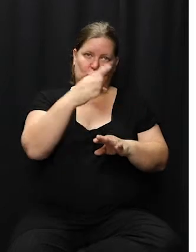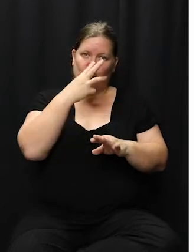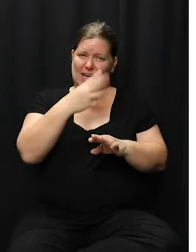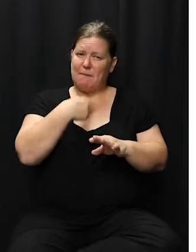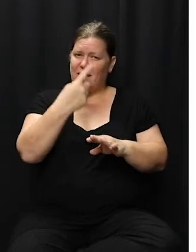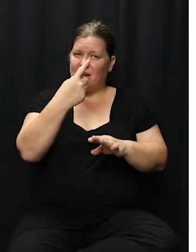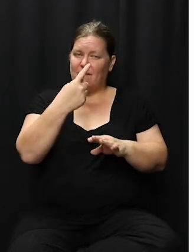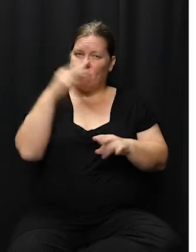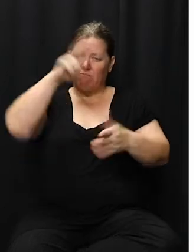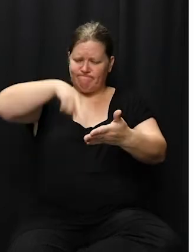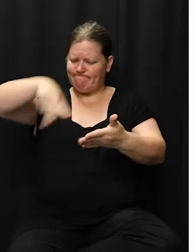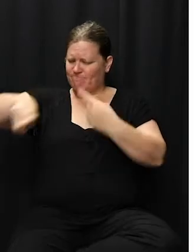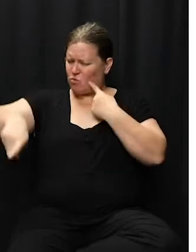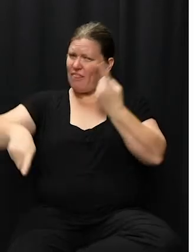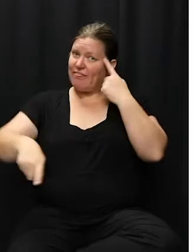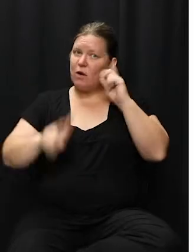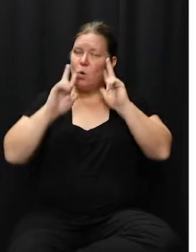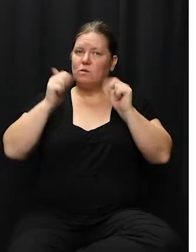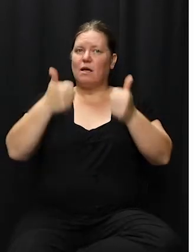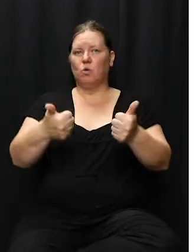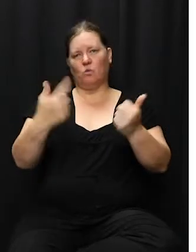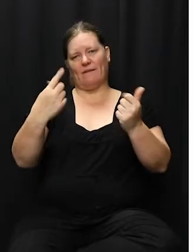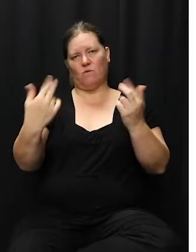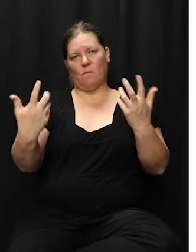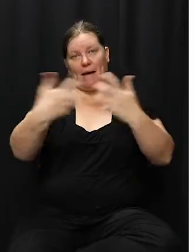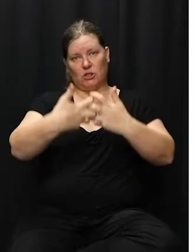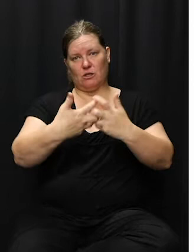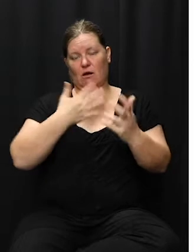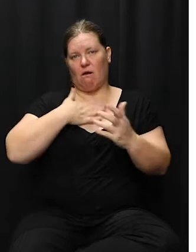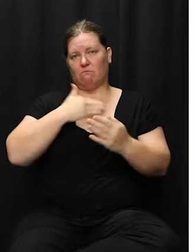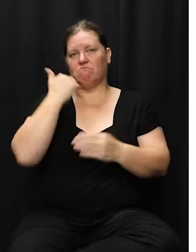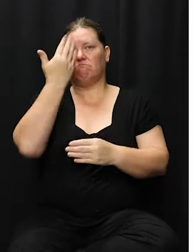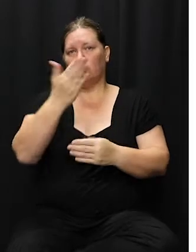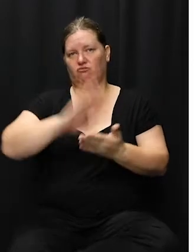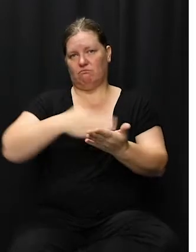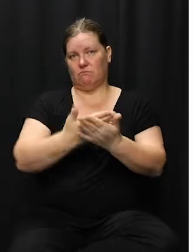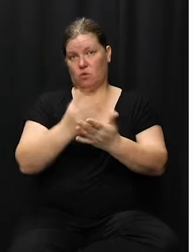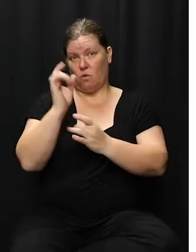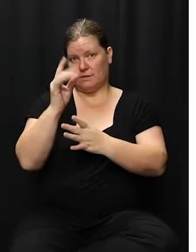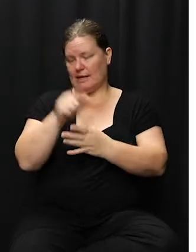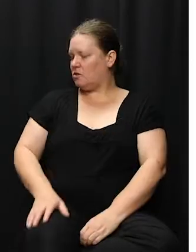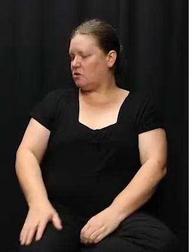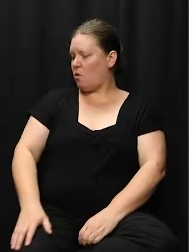tool, I think it looks really good, like a really good match in the future. I'd like to translate it.